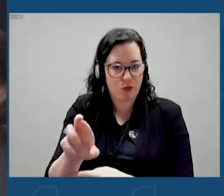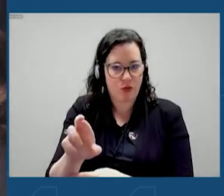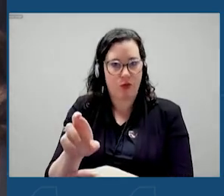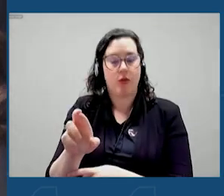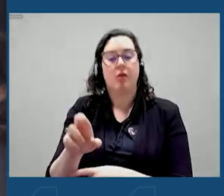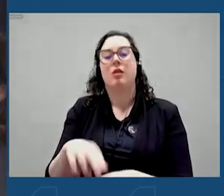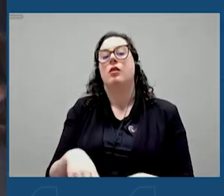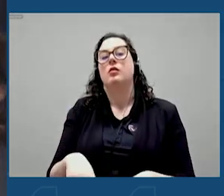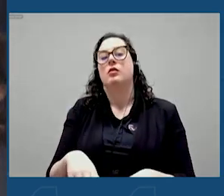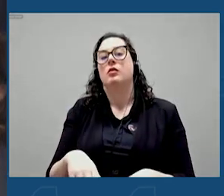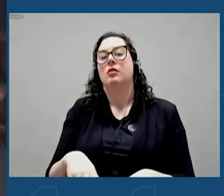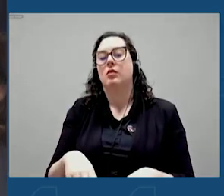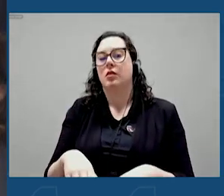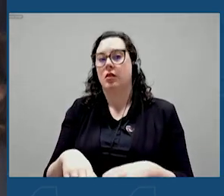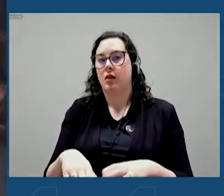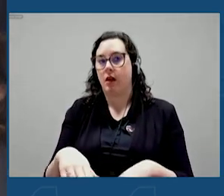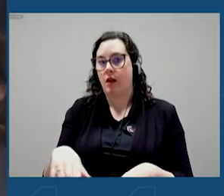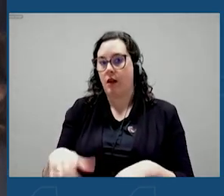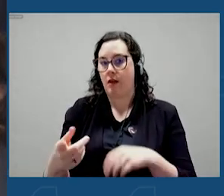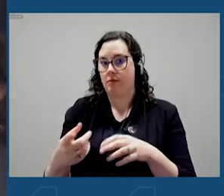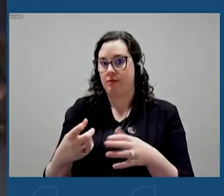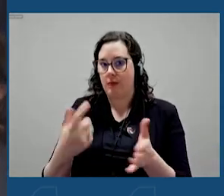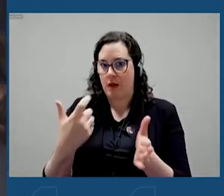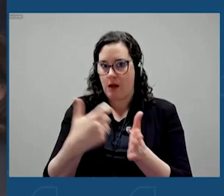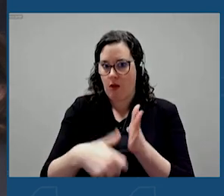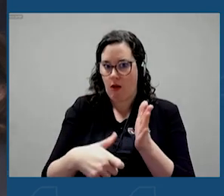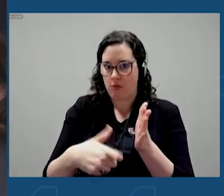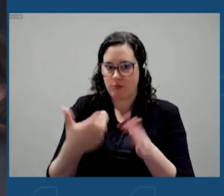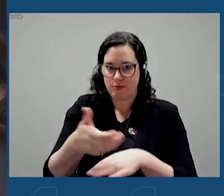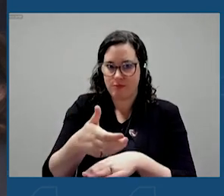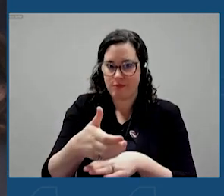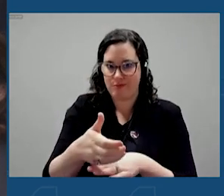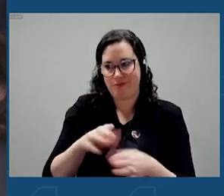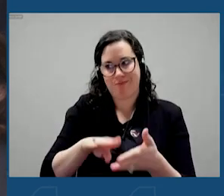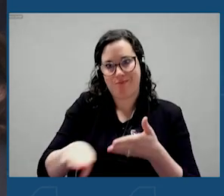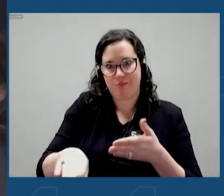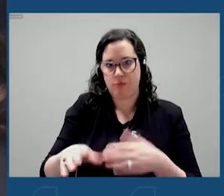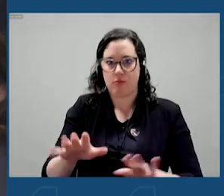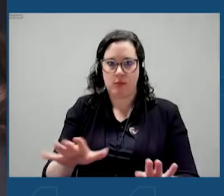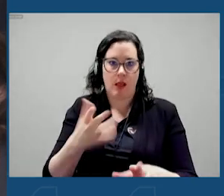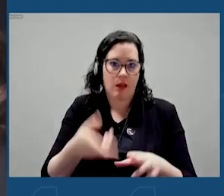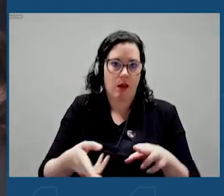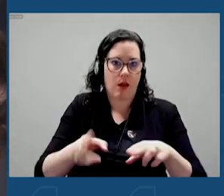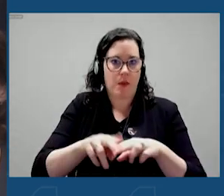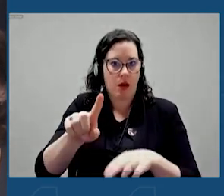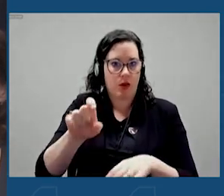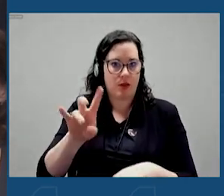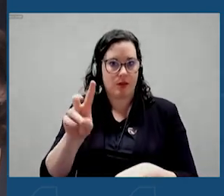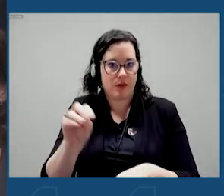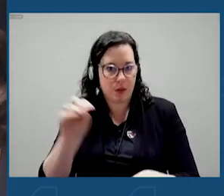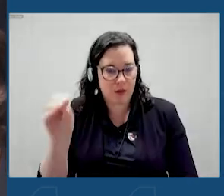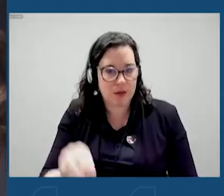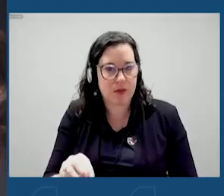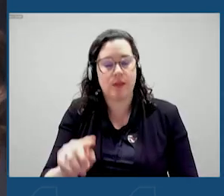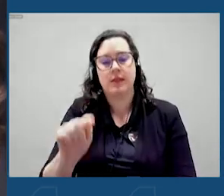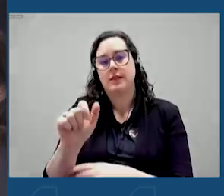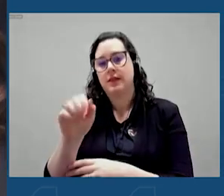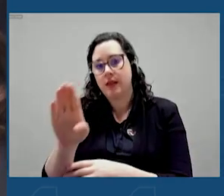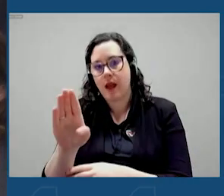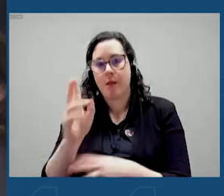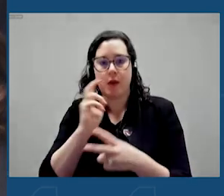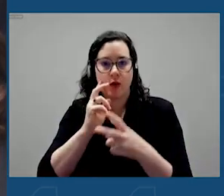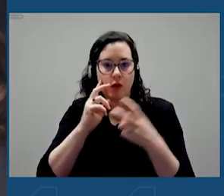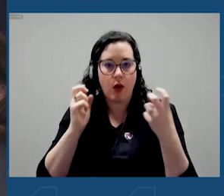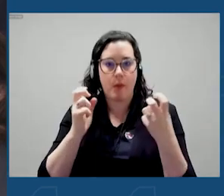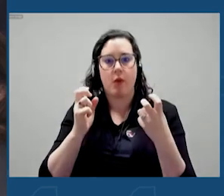evasion enforcement during this 3-month period is up 170%. TAB summonses and criminal court